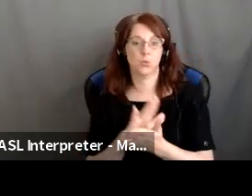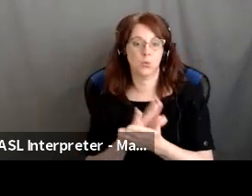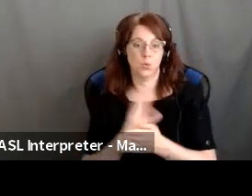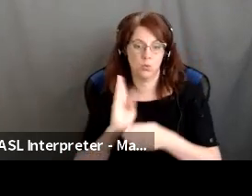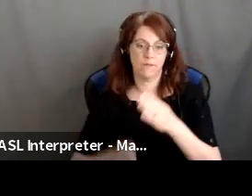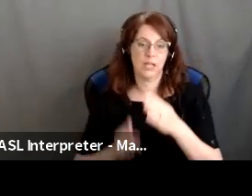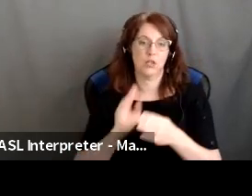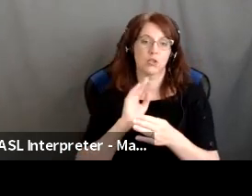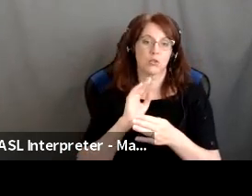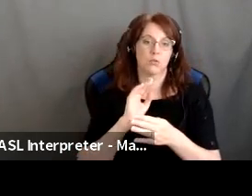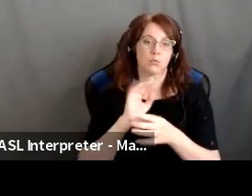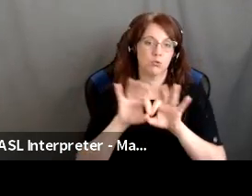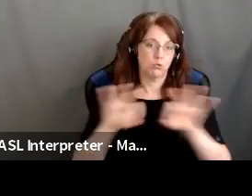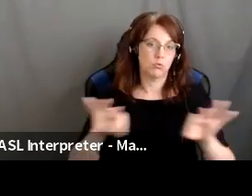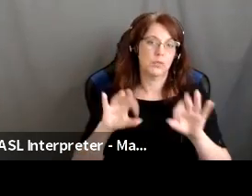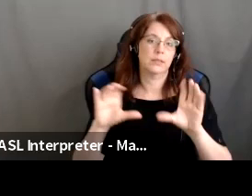certificate or whatnot?